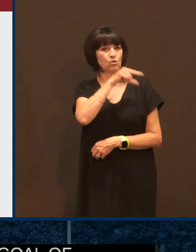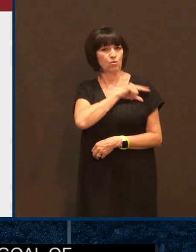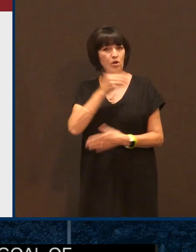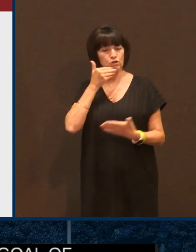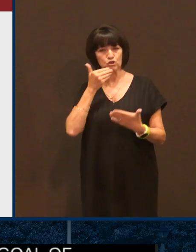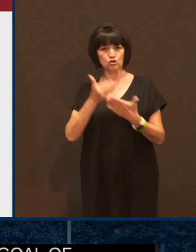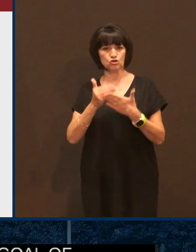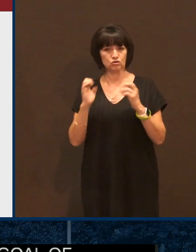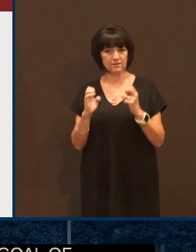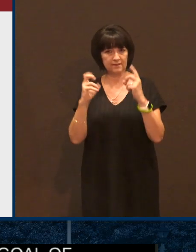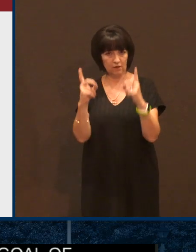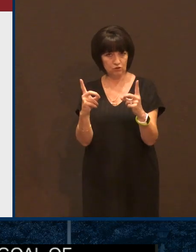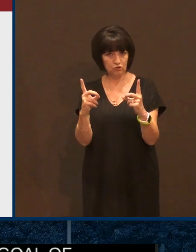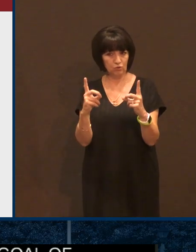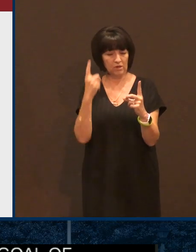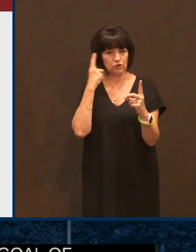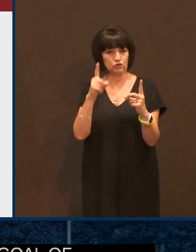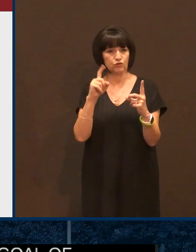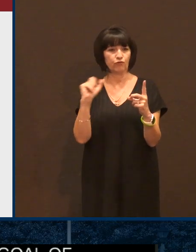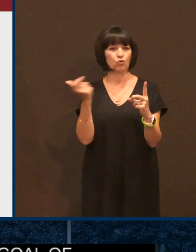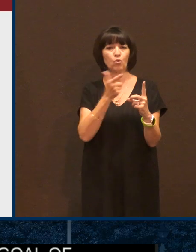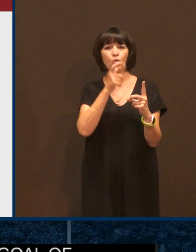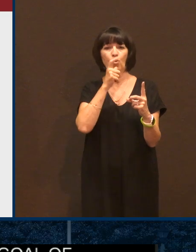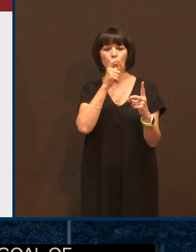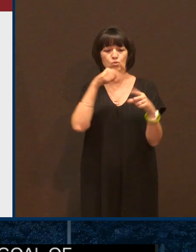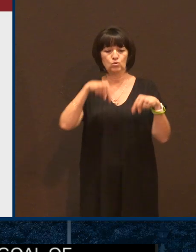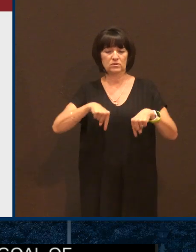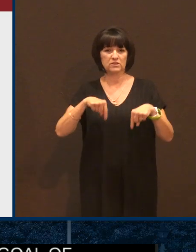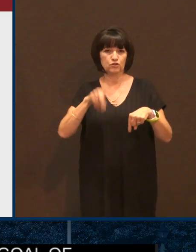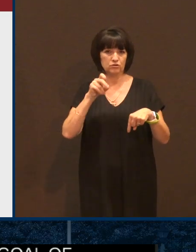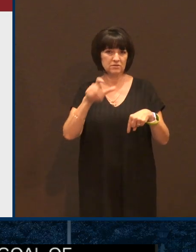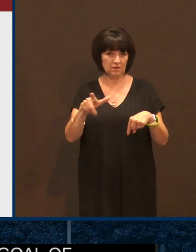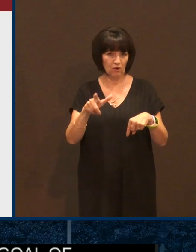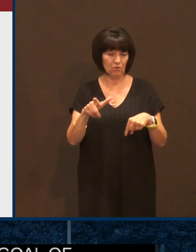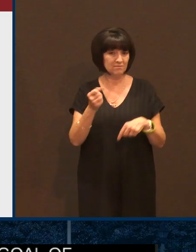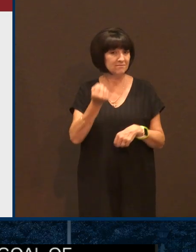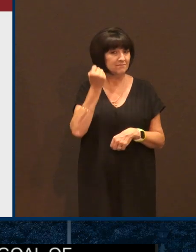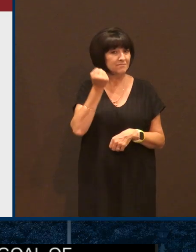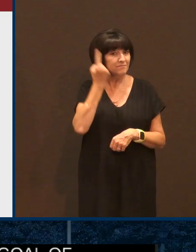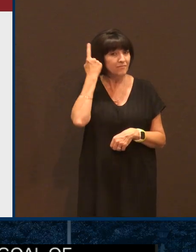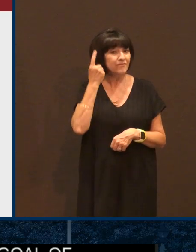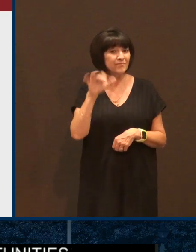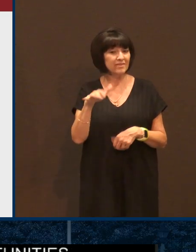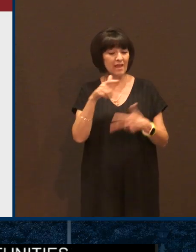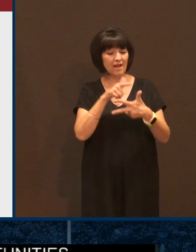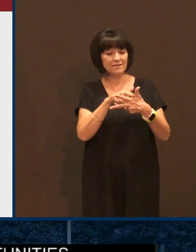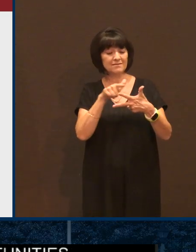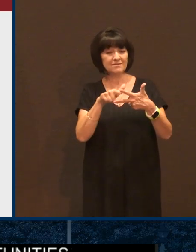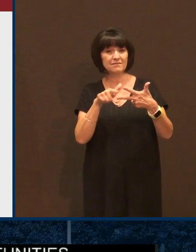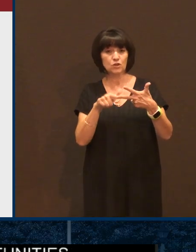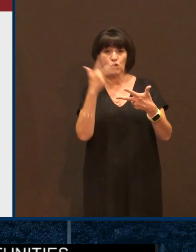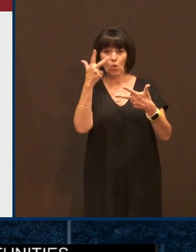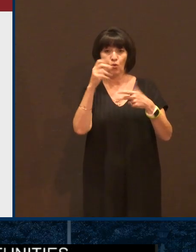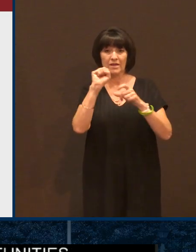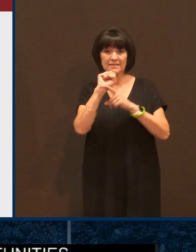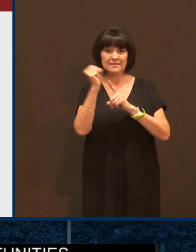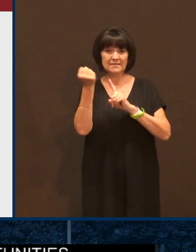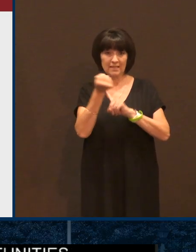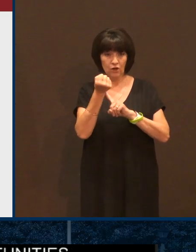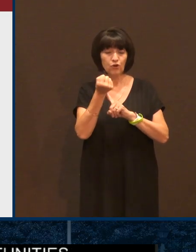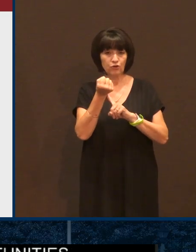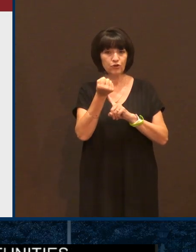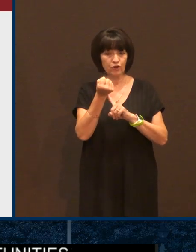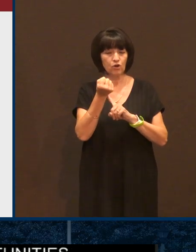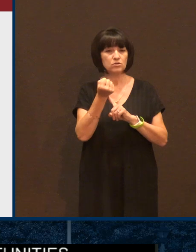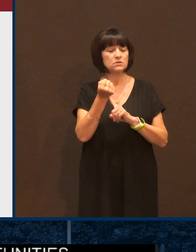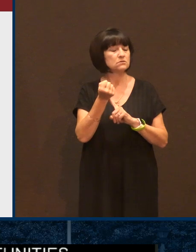learners. Any scenario that you look at involves keeping our students safe. And so you would be